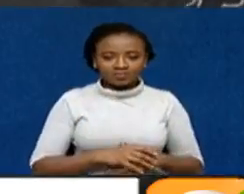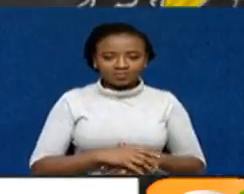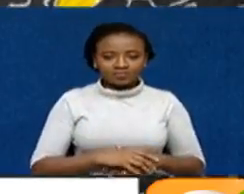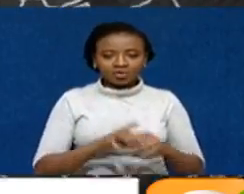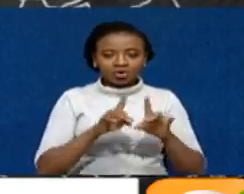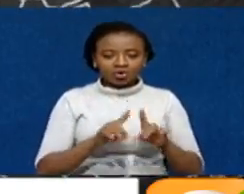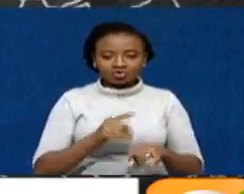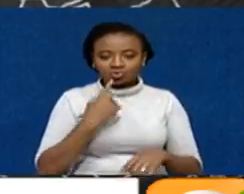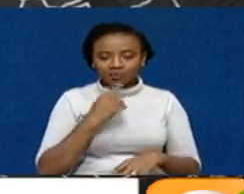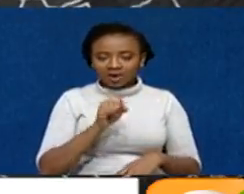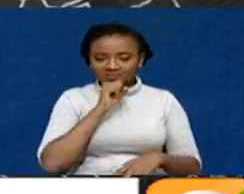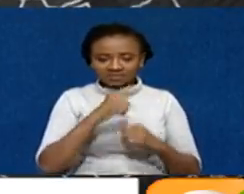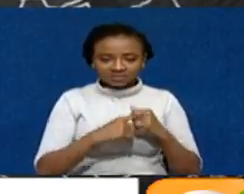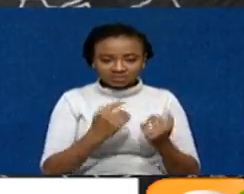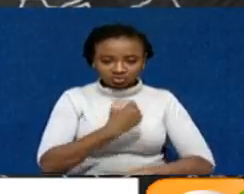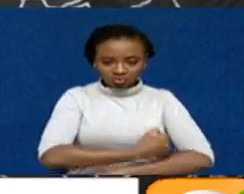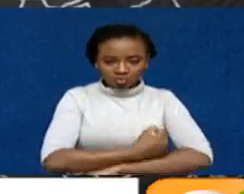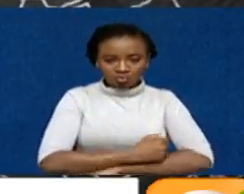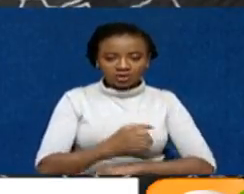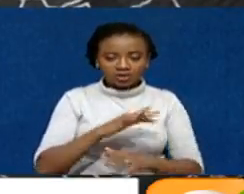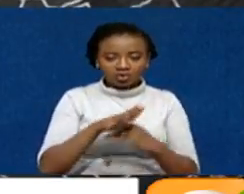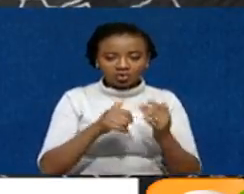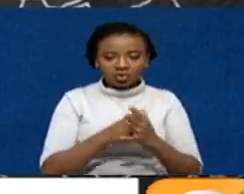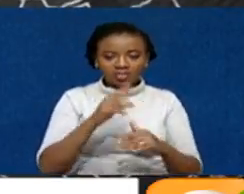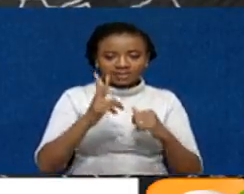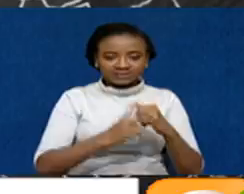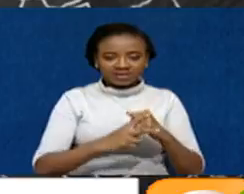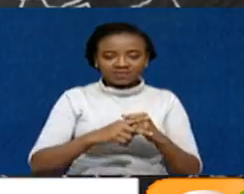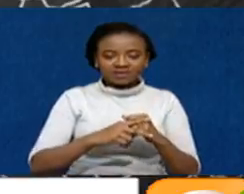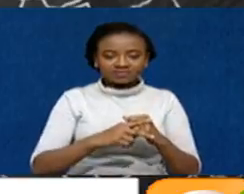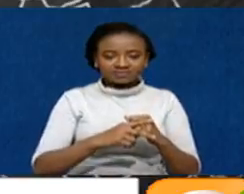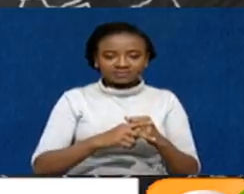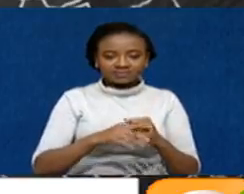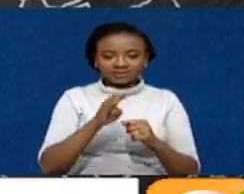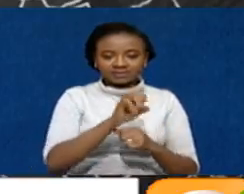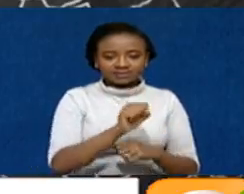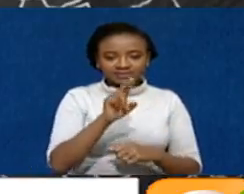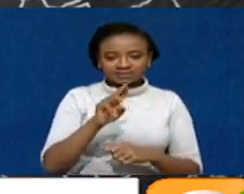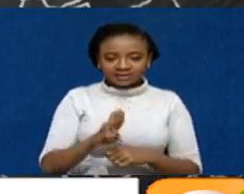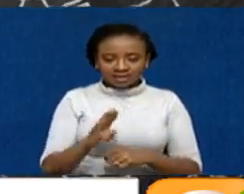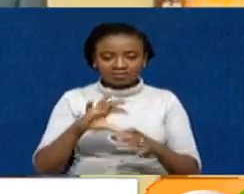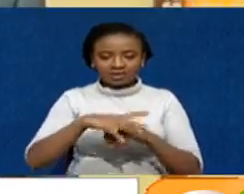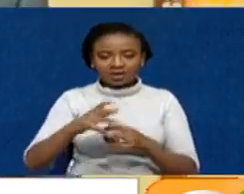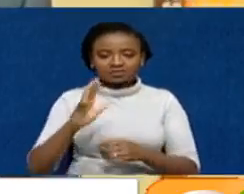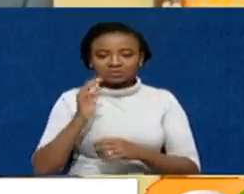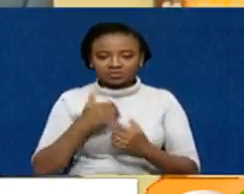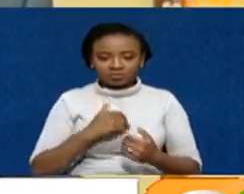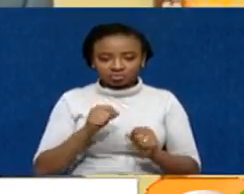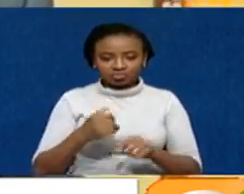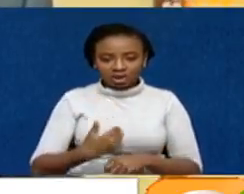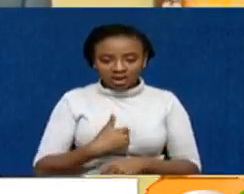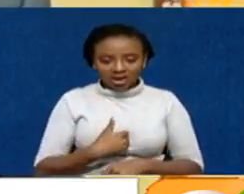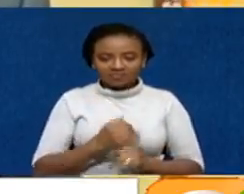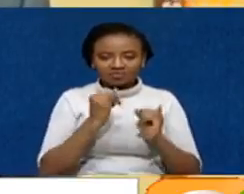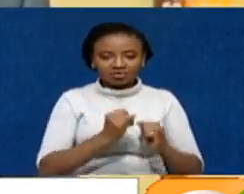least 156 schools in the 7 sub-counties in Baringo will have 200 new classrooms. I want to again